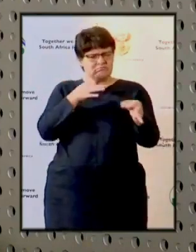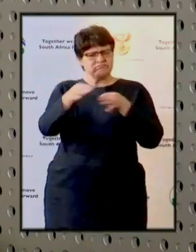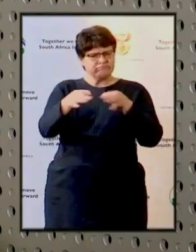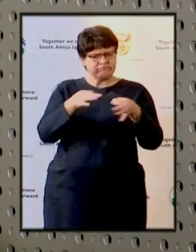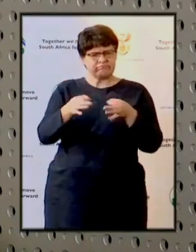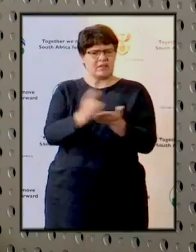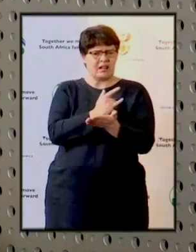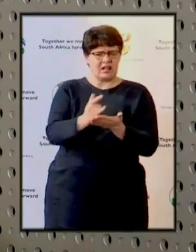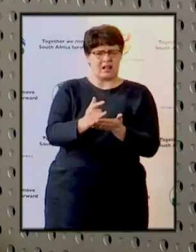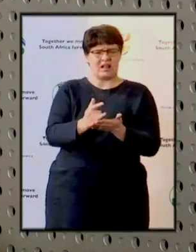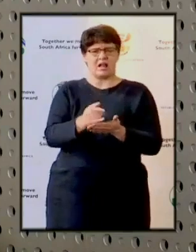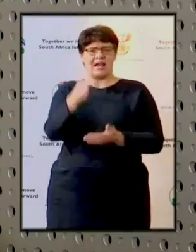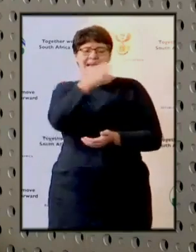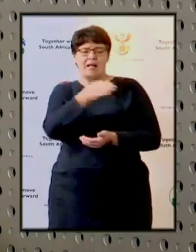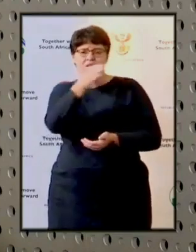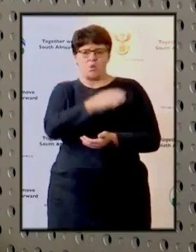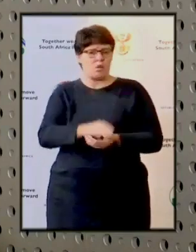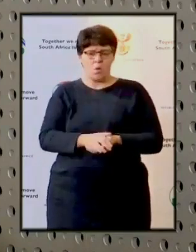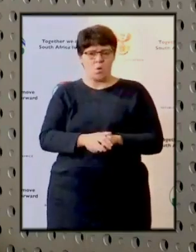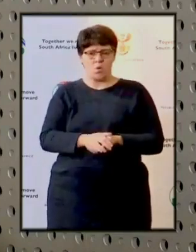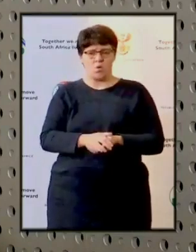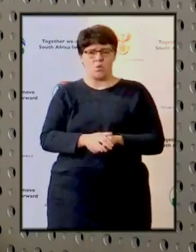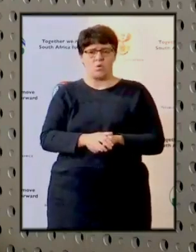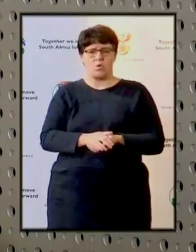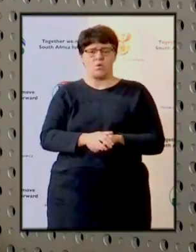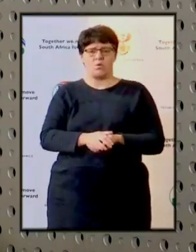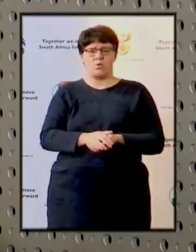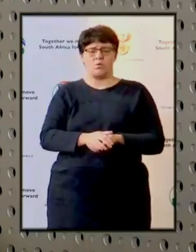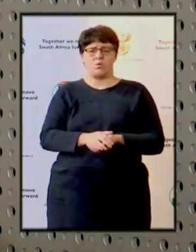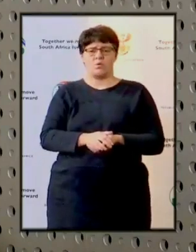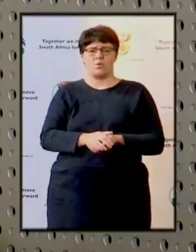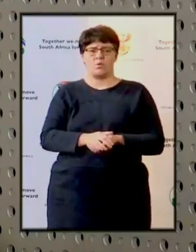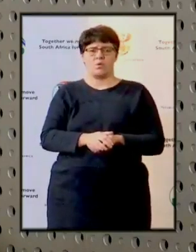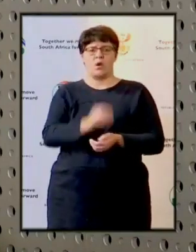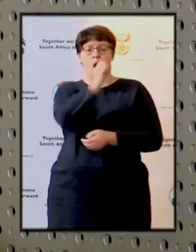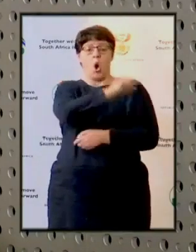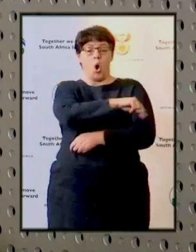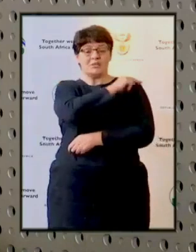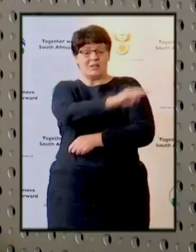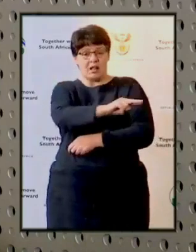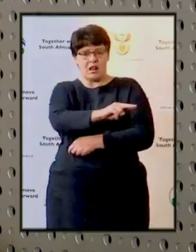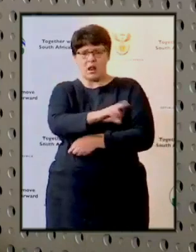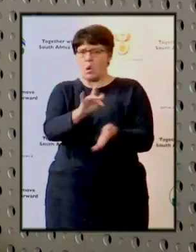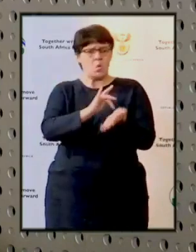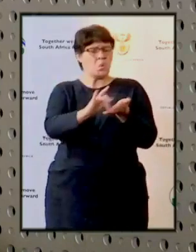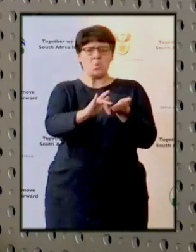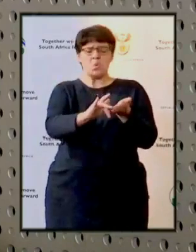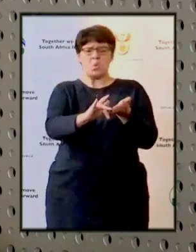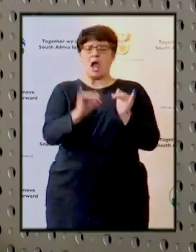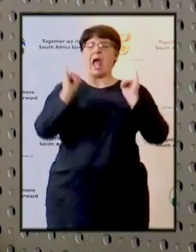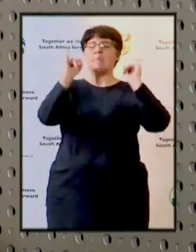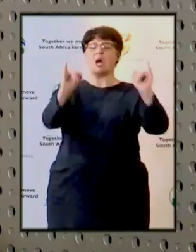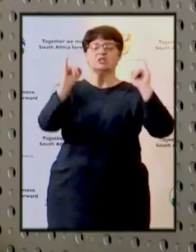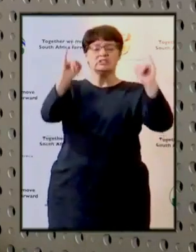the non-sale of alcohol has freed the hospitals. Our